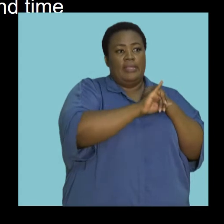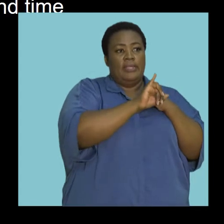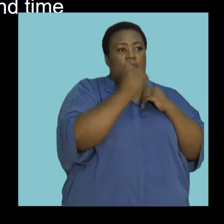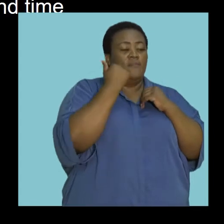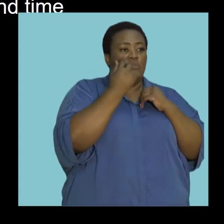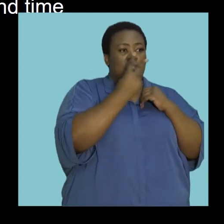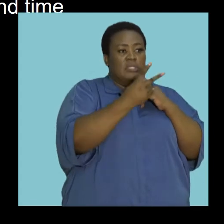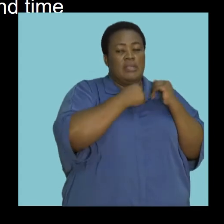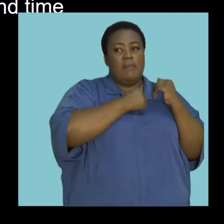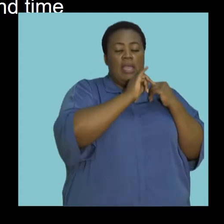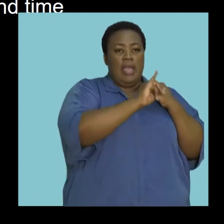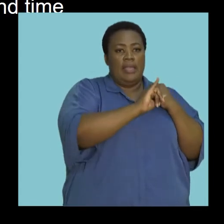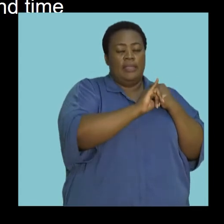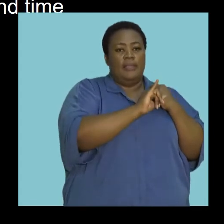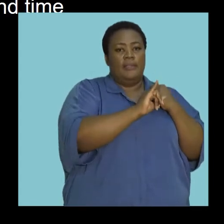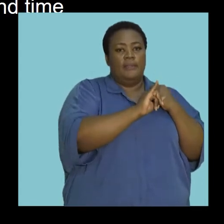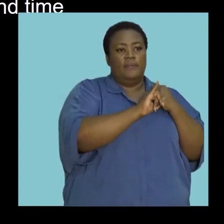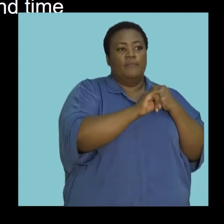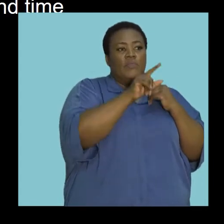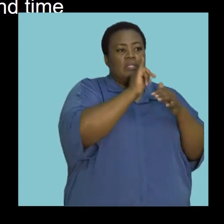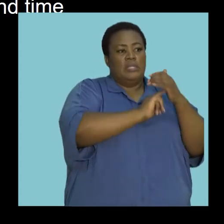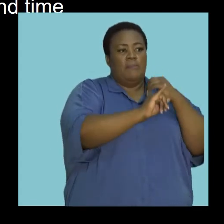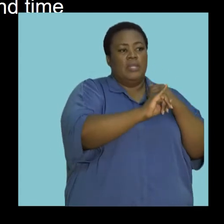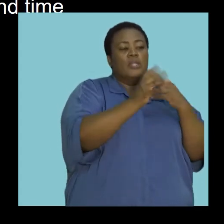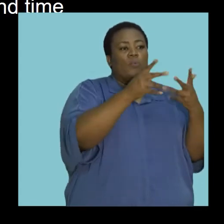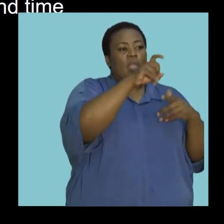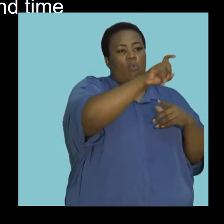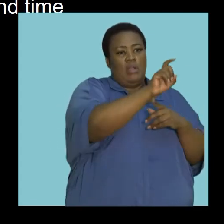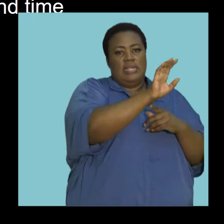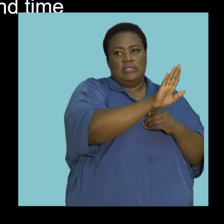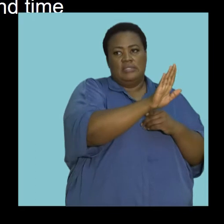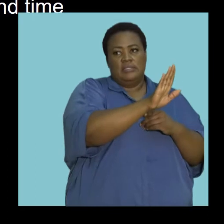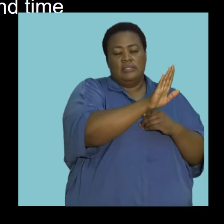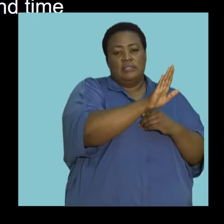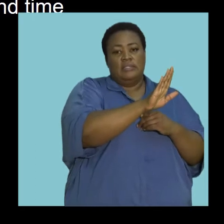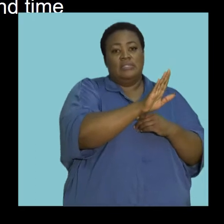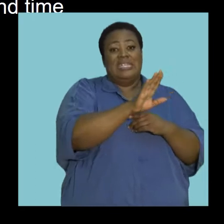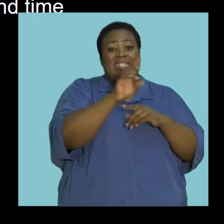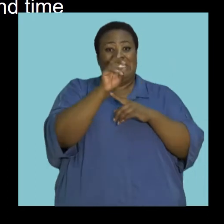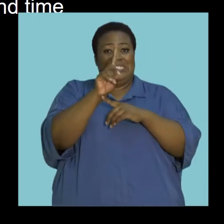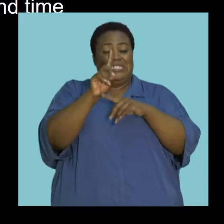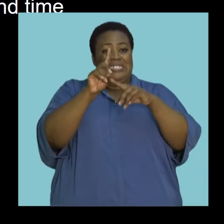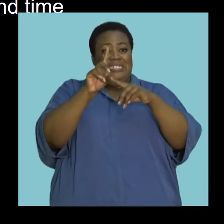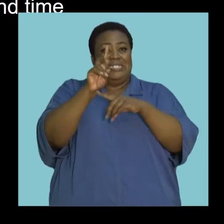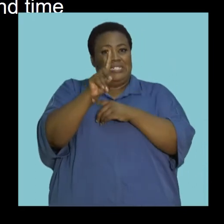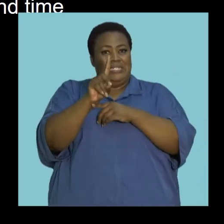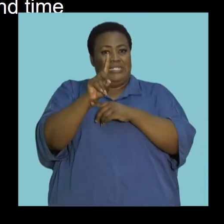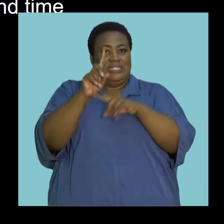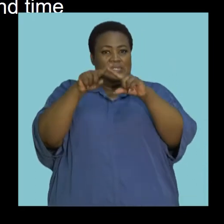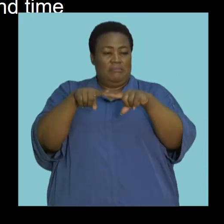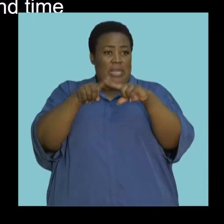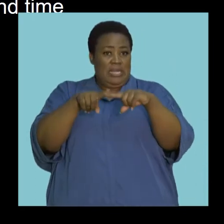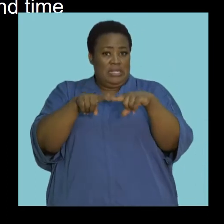If you see my I, that's independent. So that goes on the x-axis. And the word dependent starts with the letter